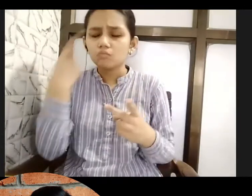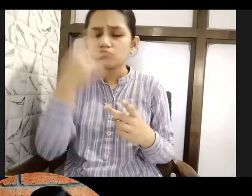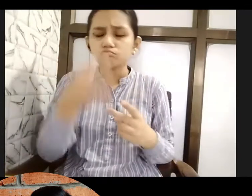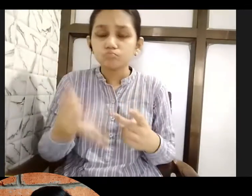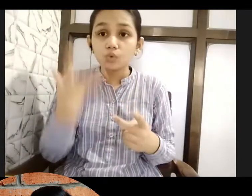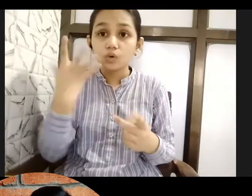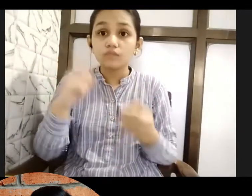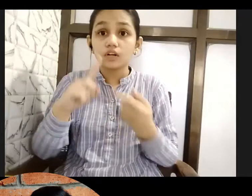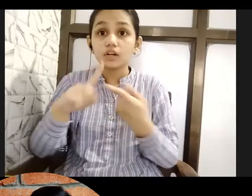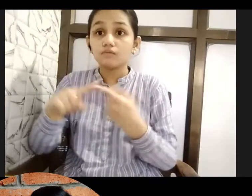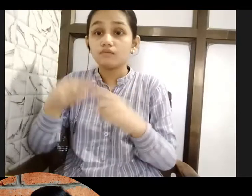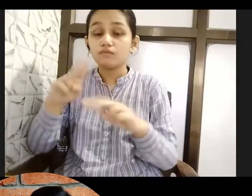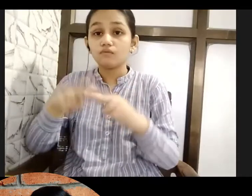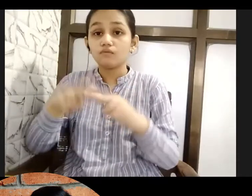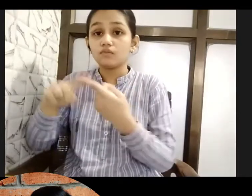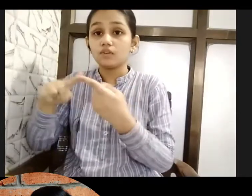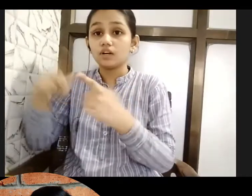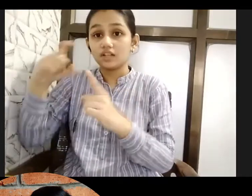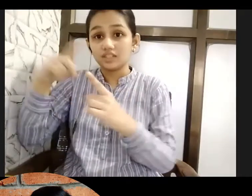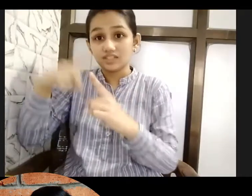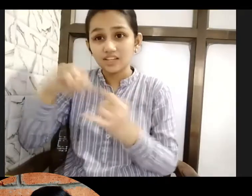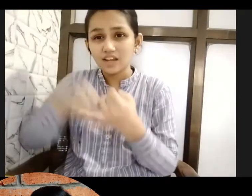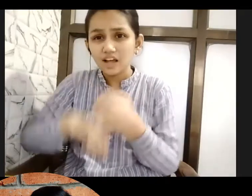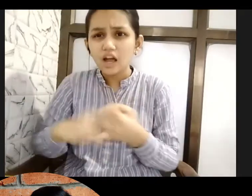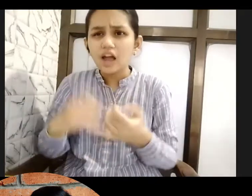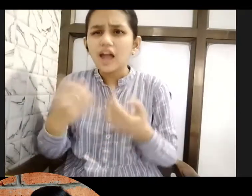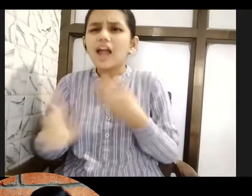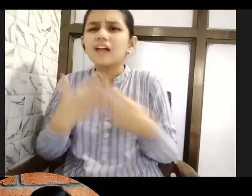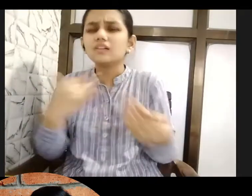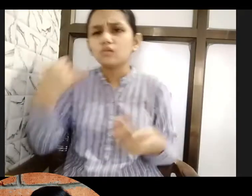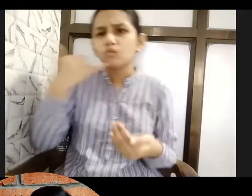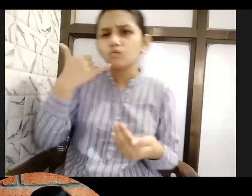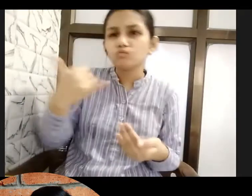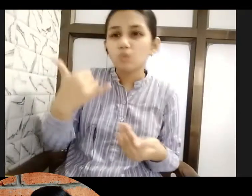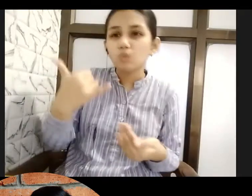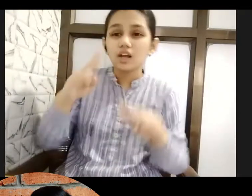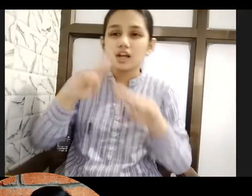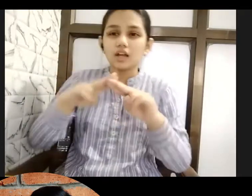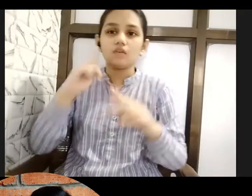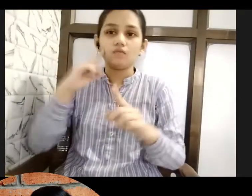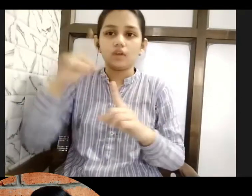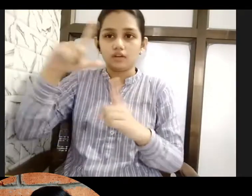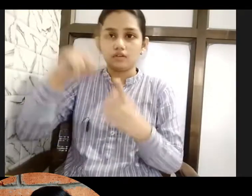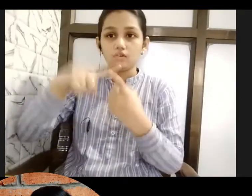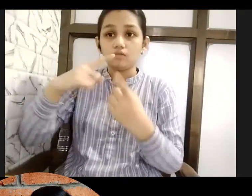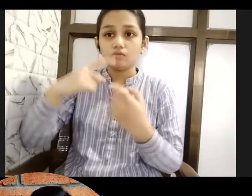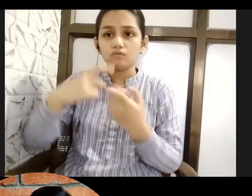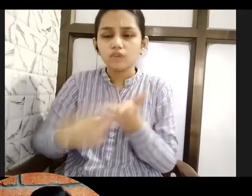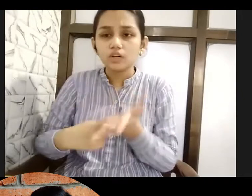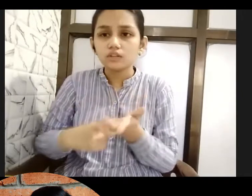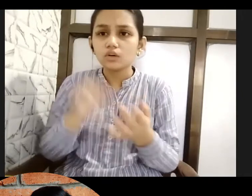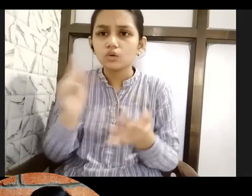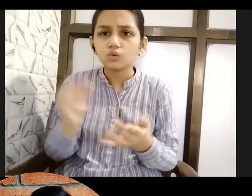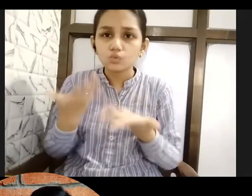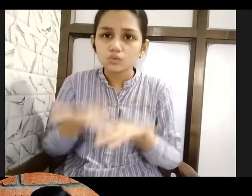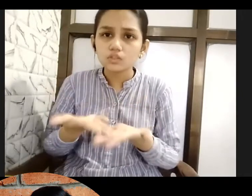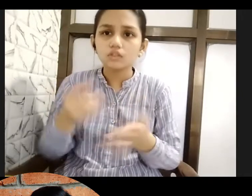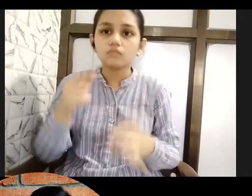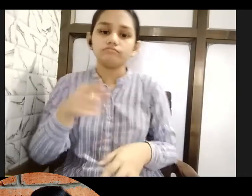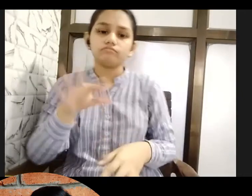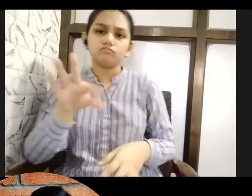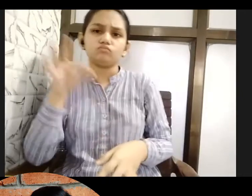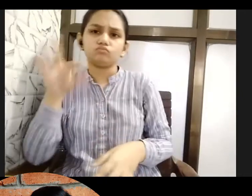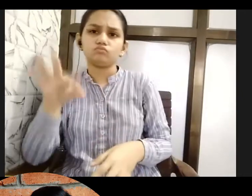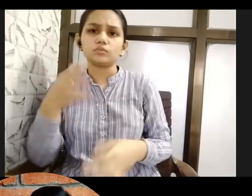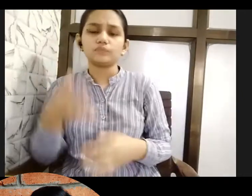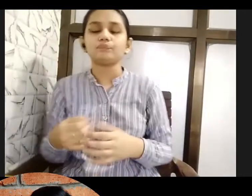on the mobile phone, you can give whatever effects you want, like a filter effects. Correct? Let's come back